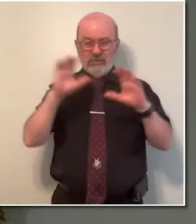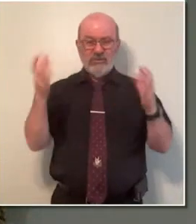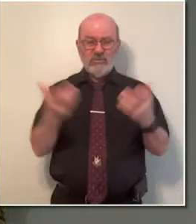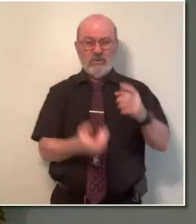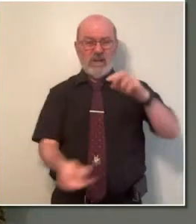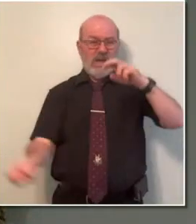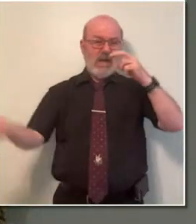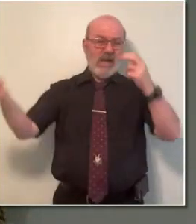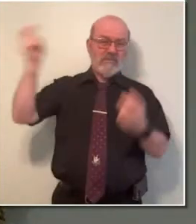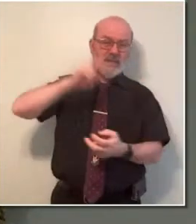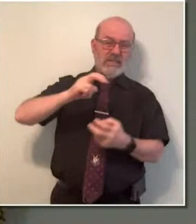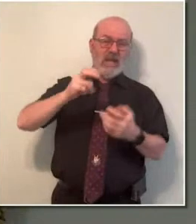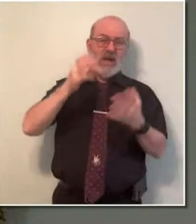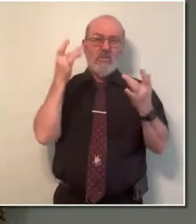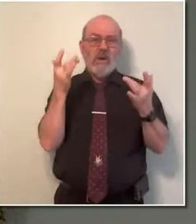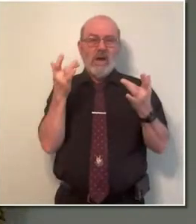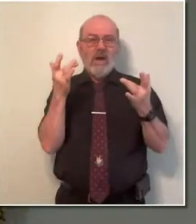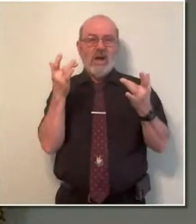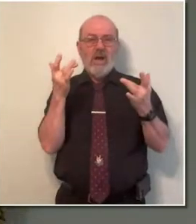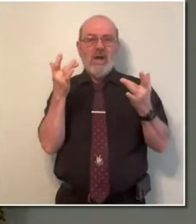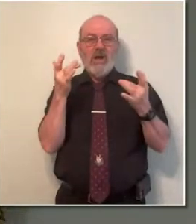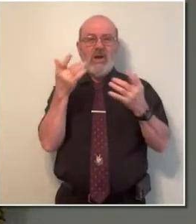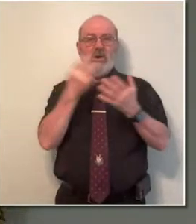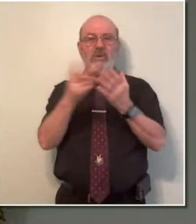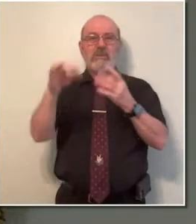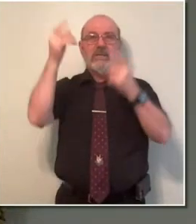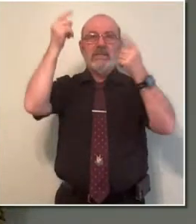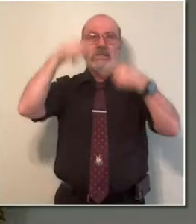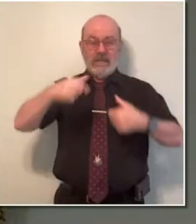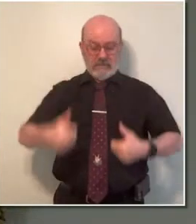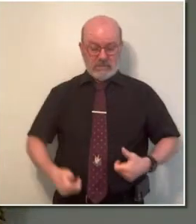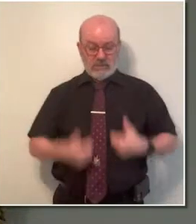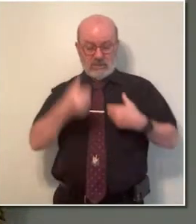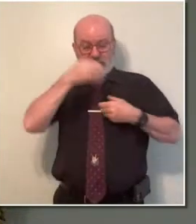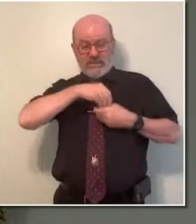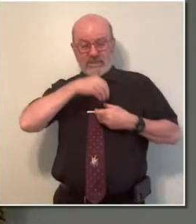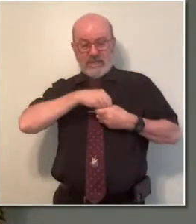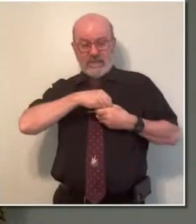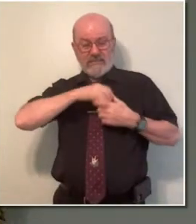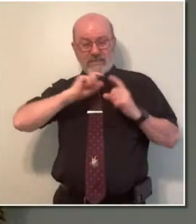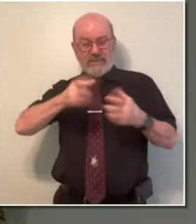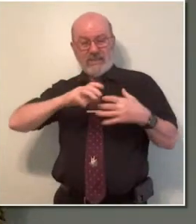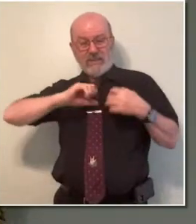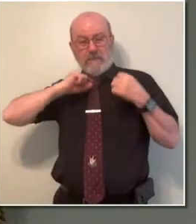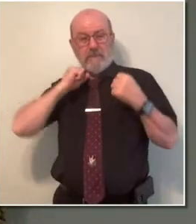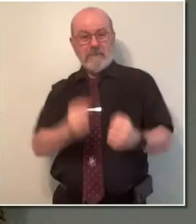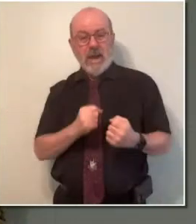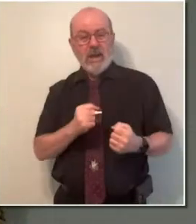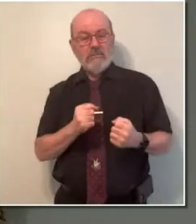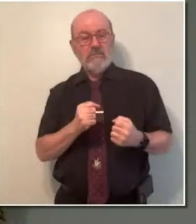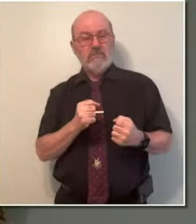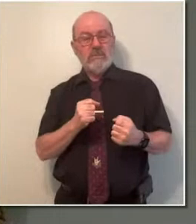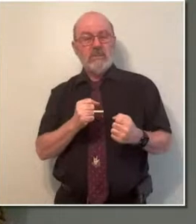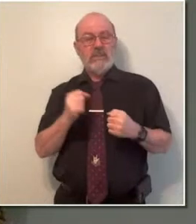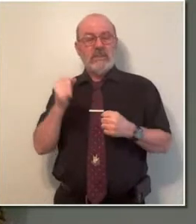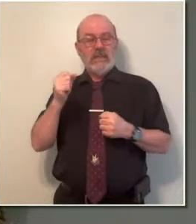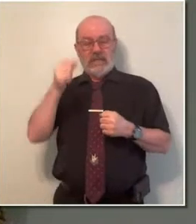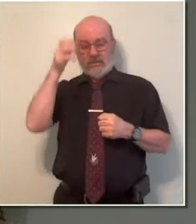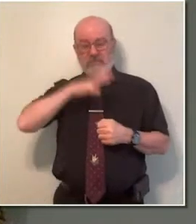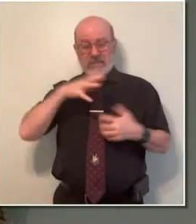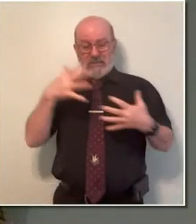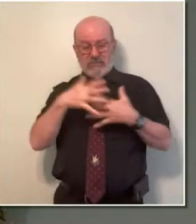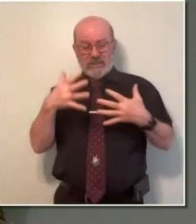Why? Because the Holy Spirit came and indwelt them and empowered them. And those guys who were terrified of